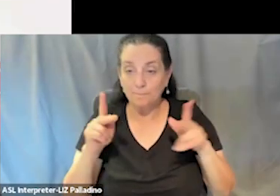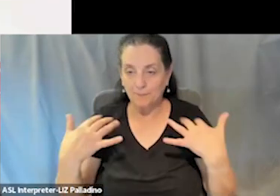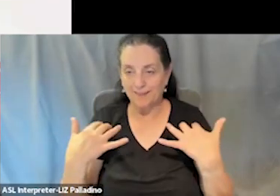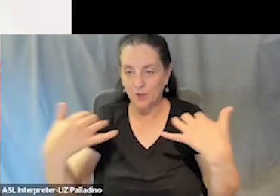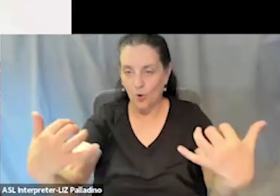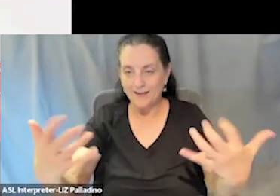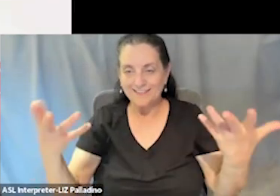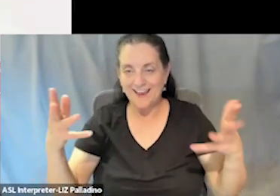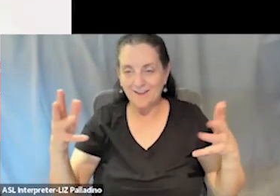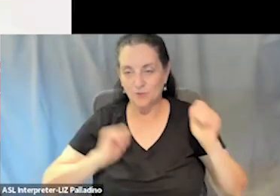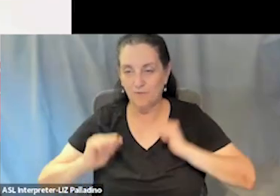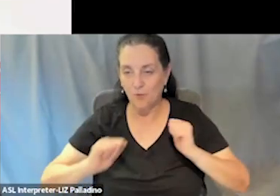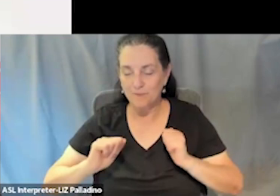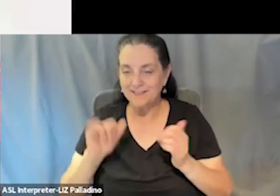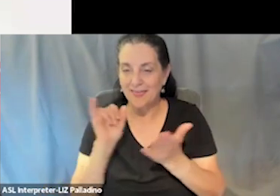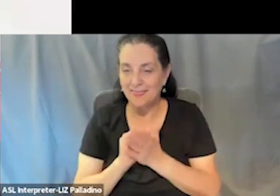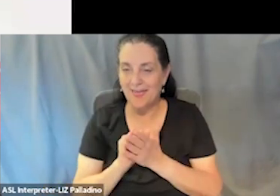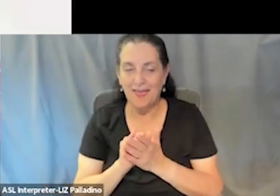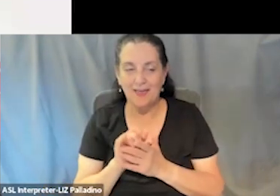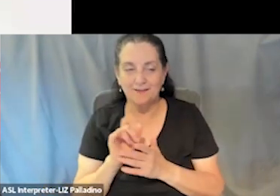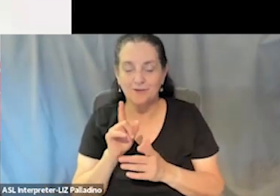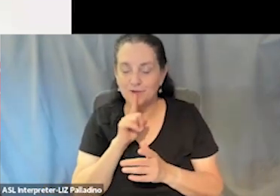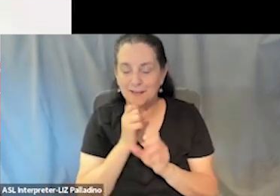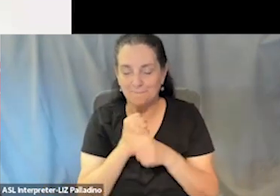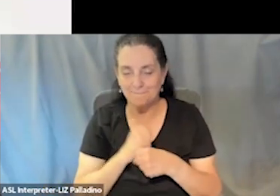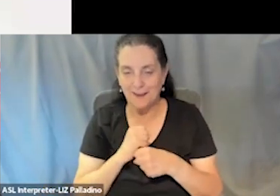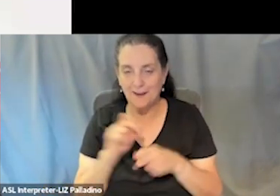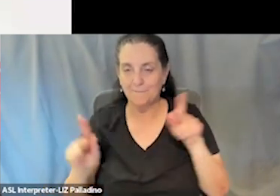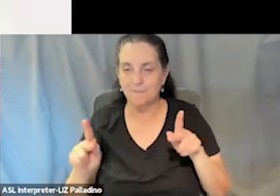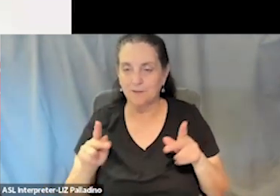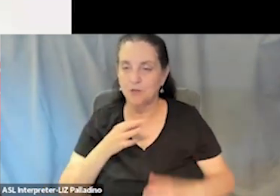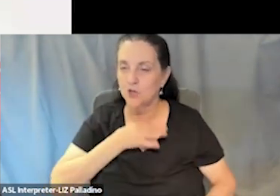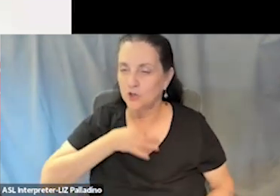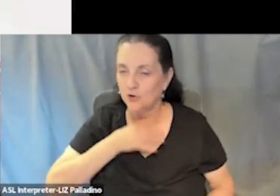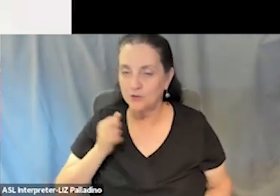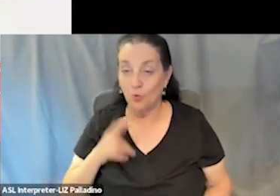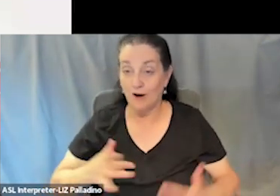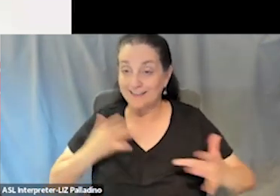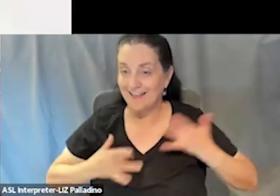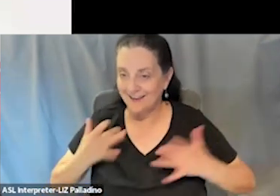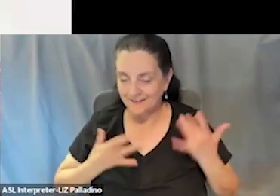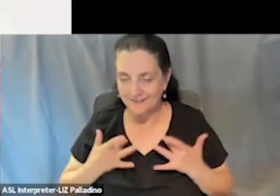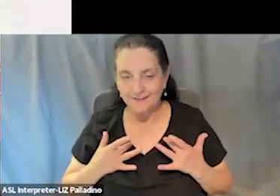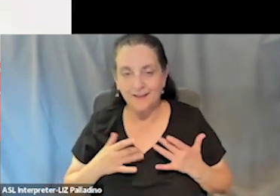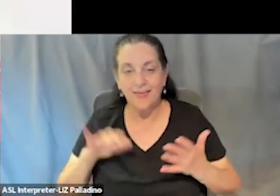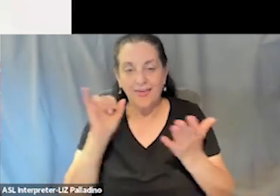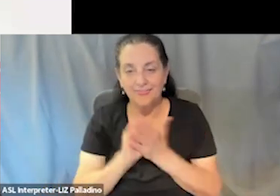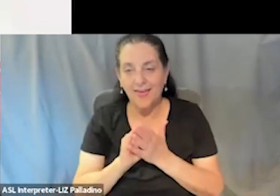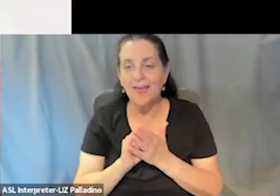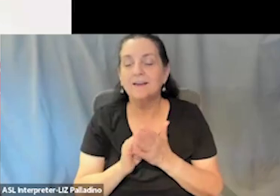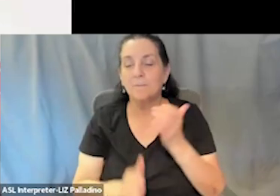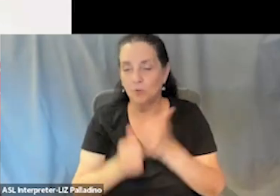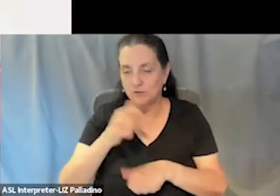things again that are really surprising images that compel invitation. That email/letter usually goes out the Monday